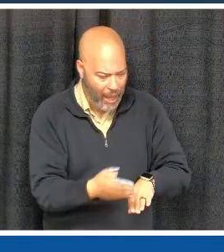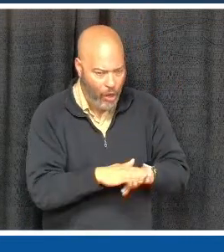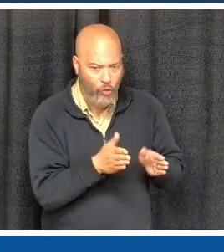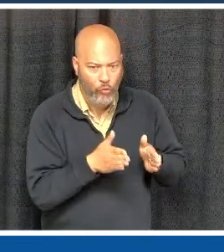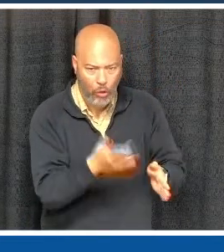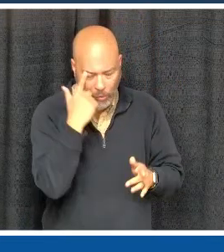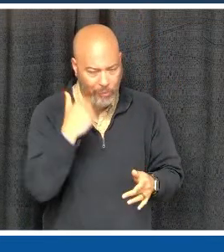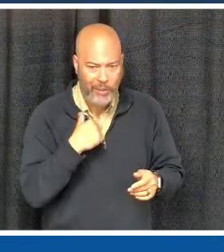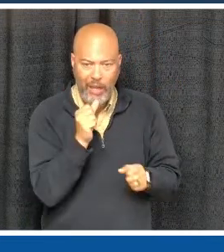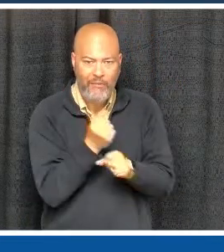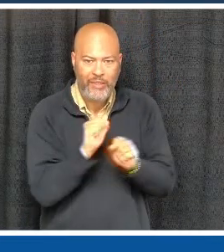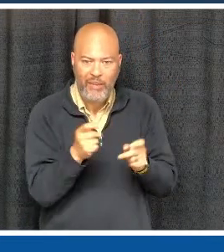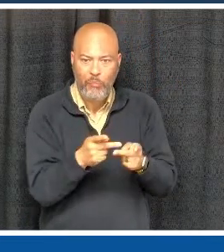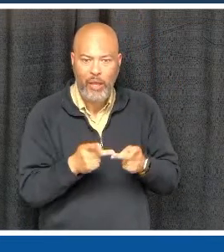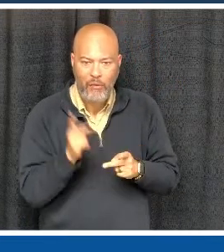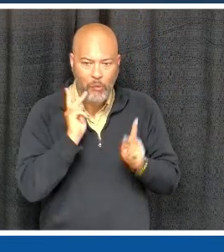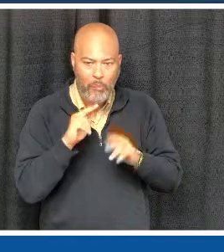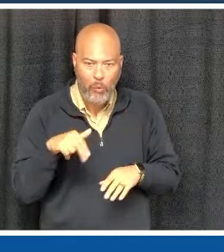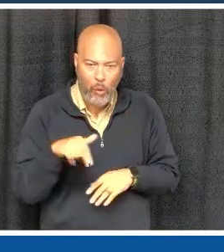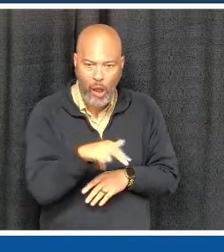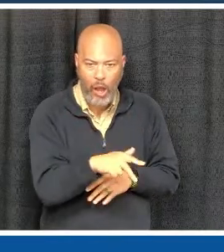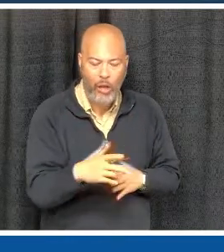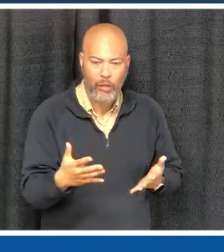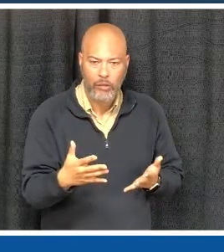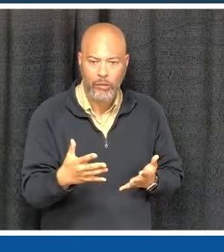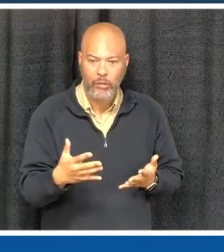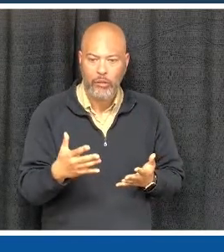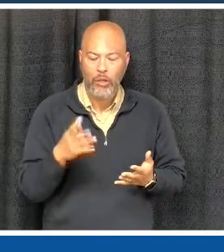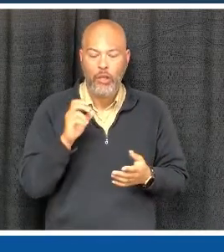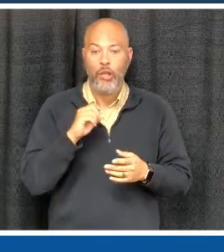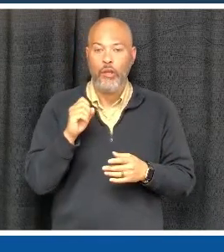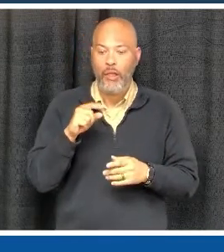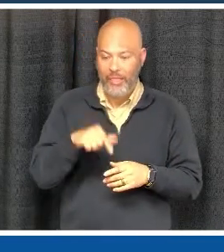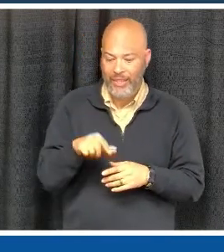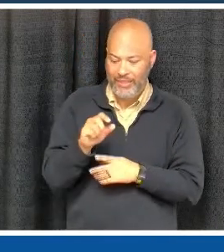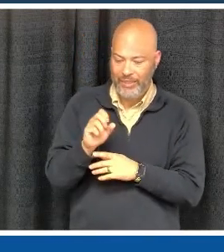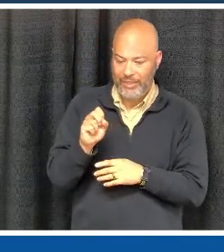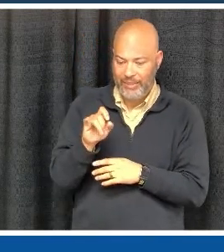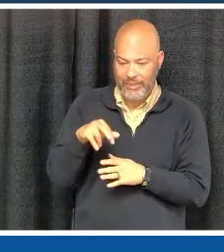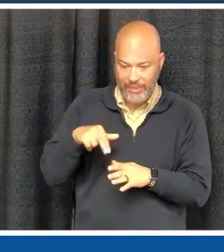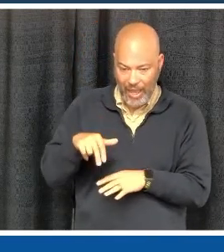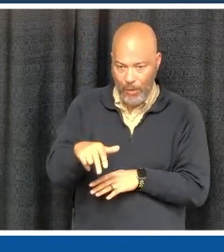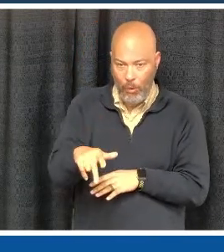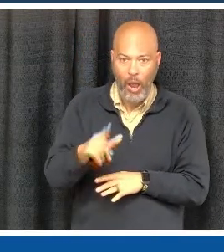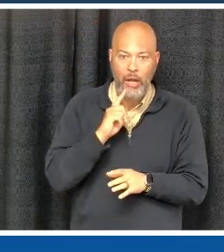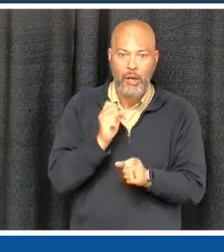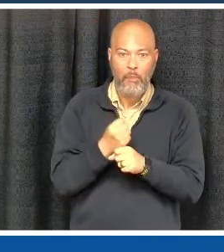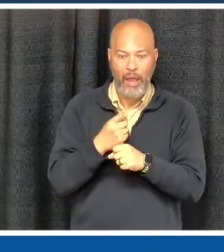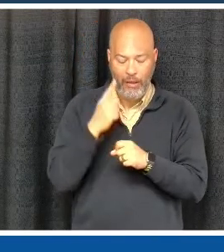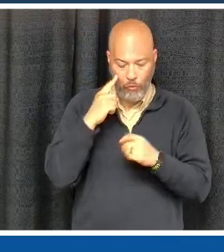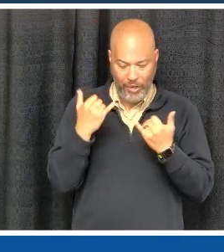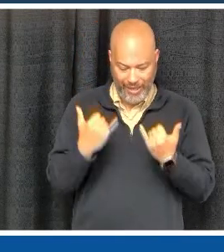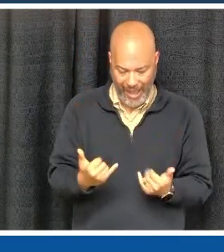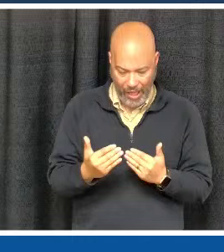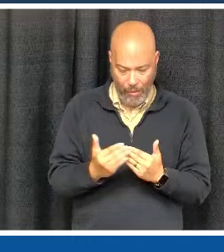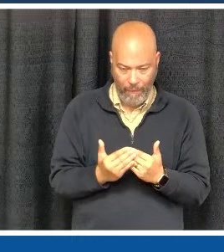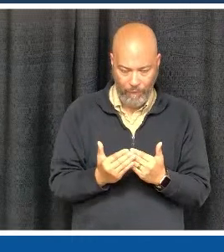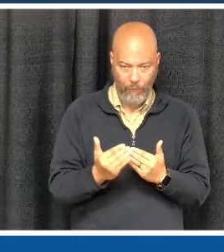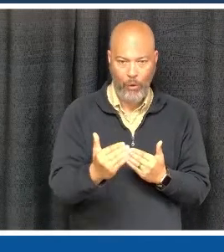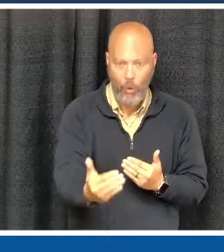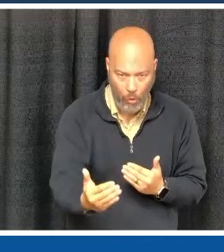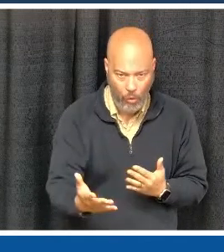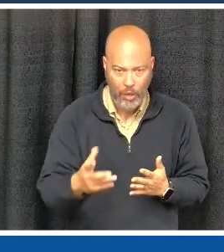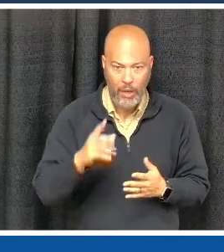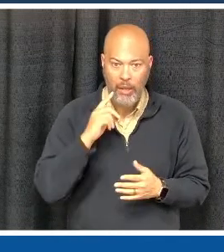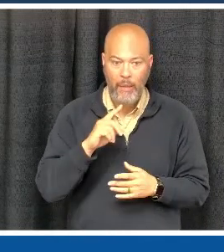safe route on our roads and the go pass? This sidewalk is meant from this point forward, this ordinance.